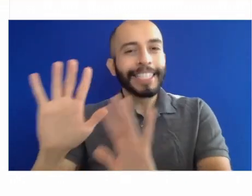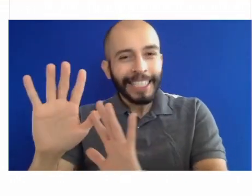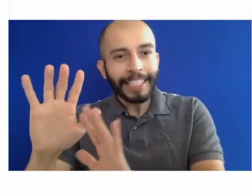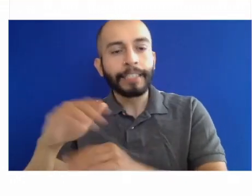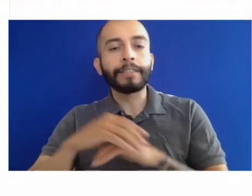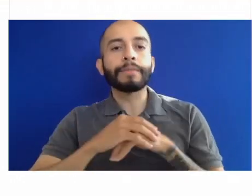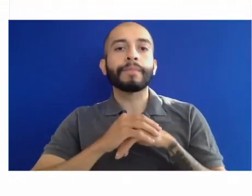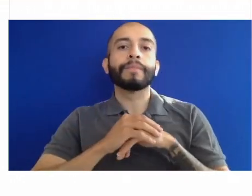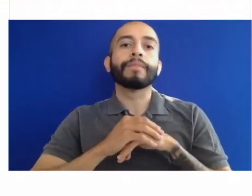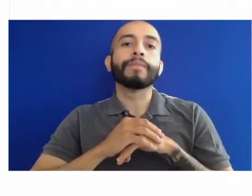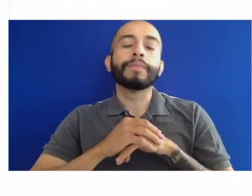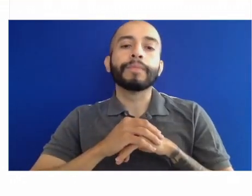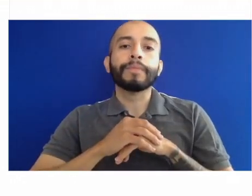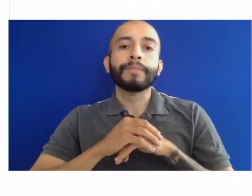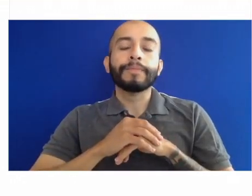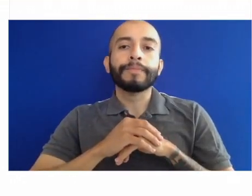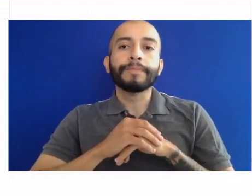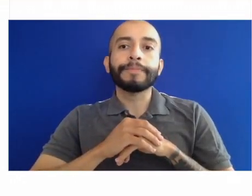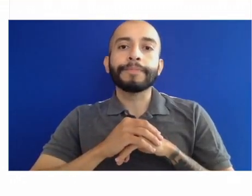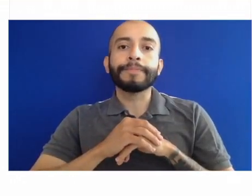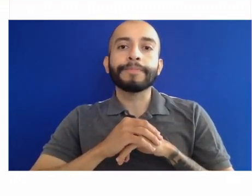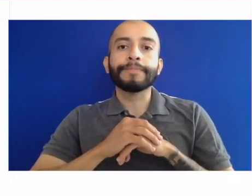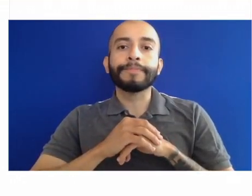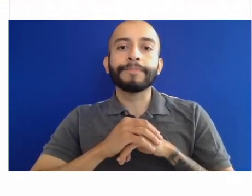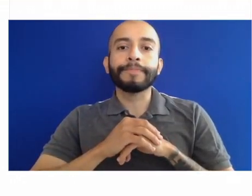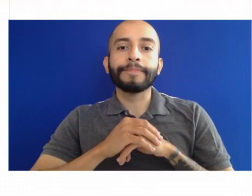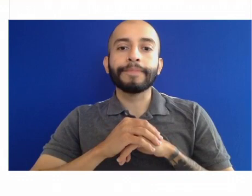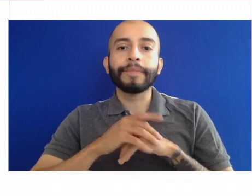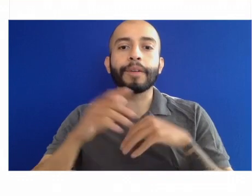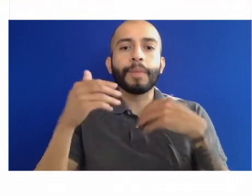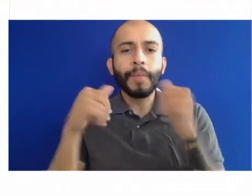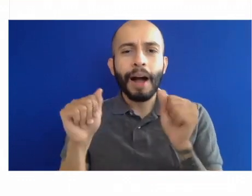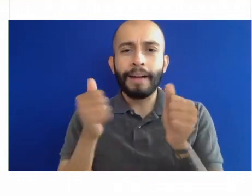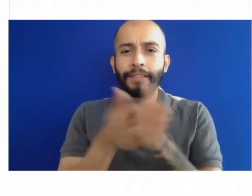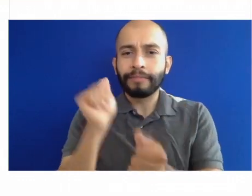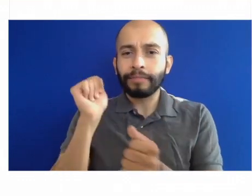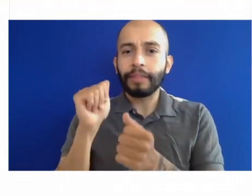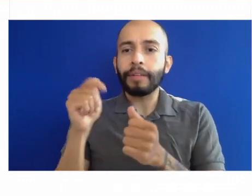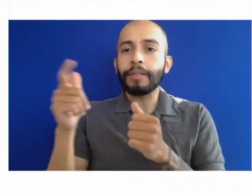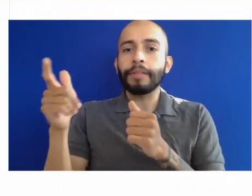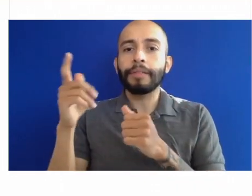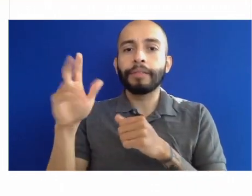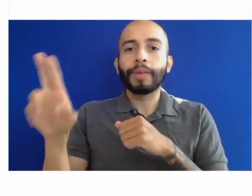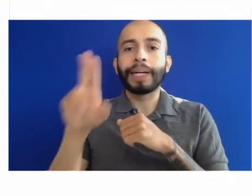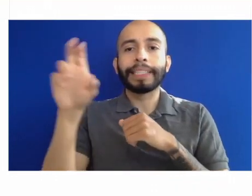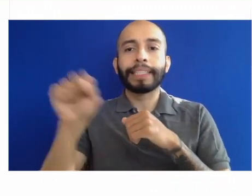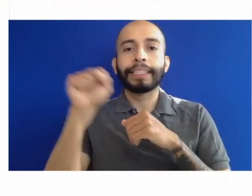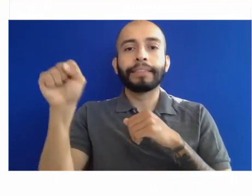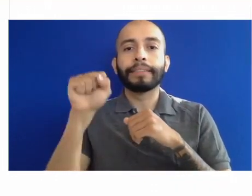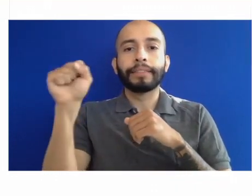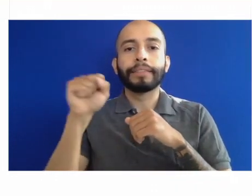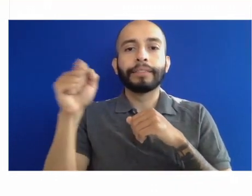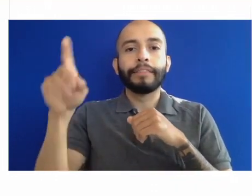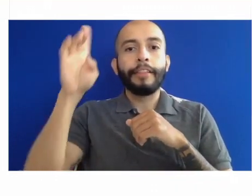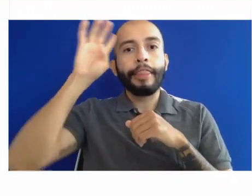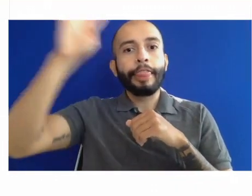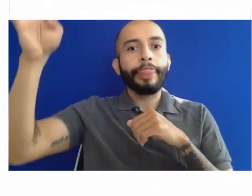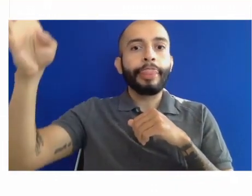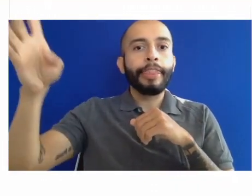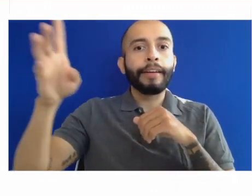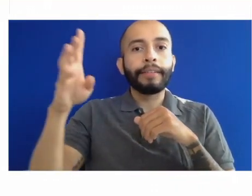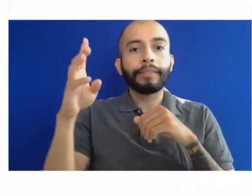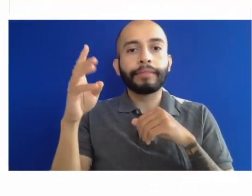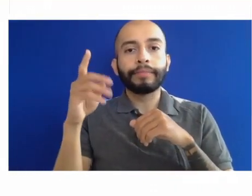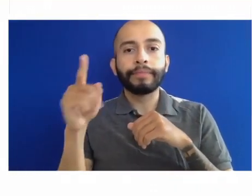Viet Cong. That didn't really work out, but the framework itself sort of remained and is currently being applied within the context of